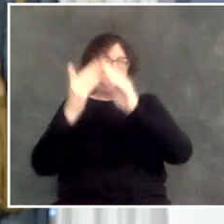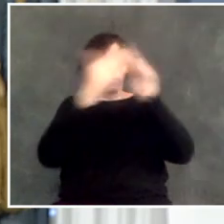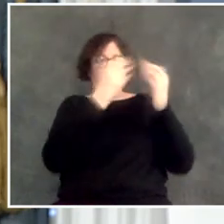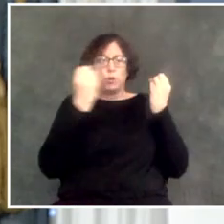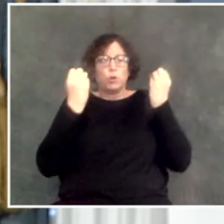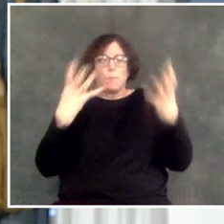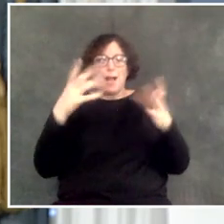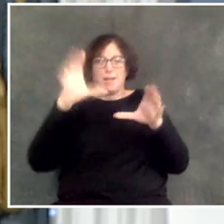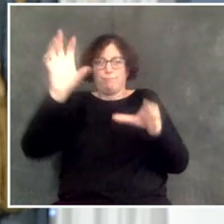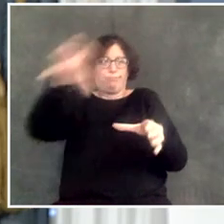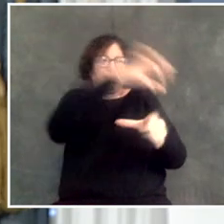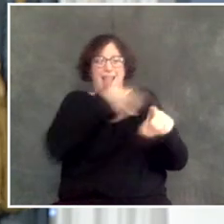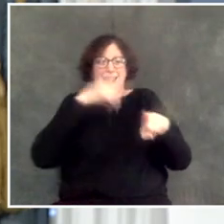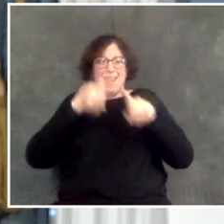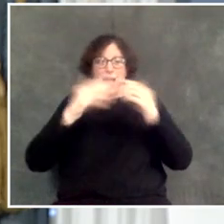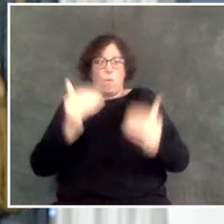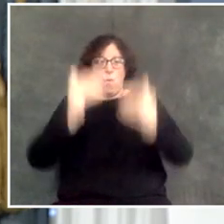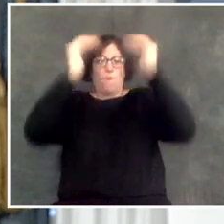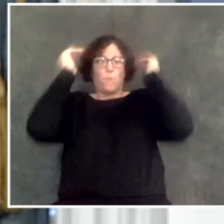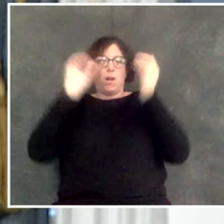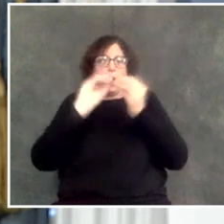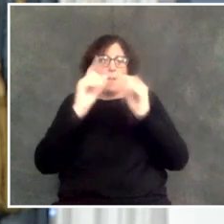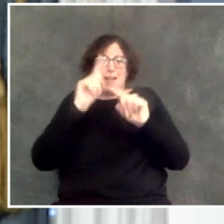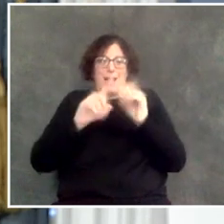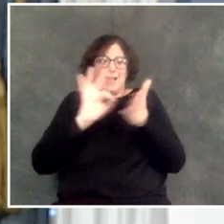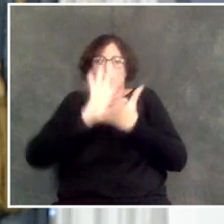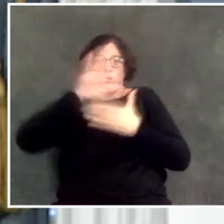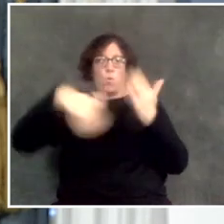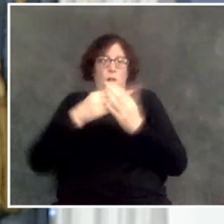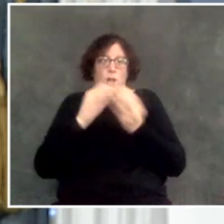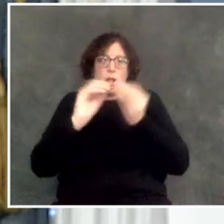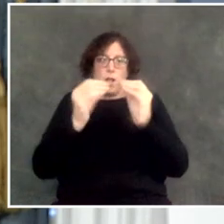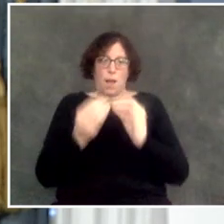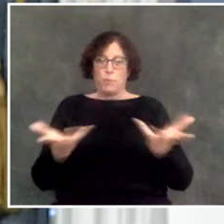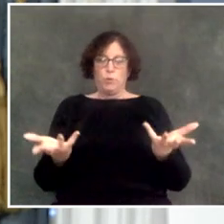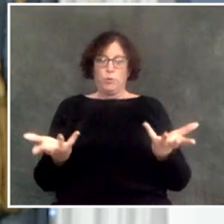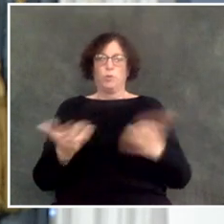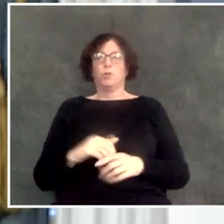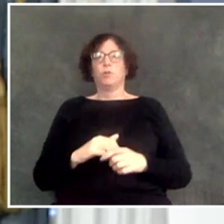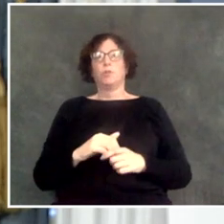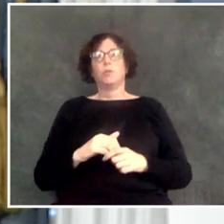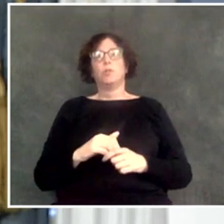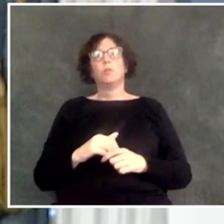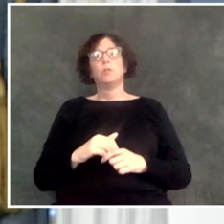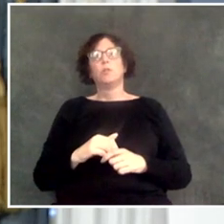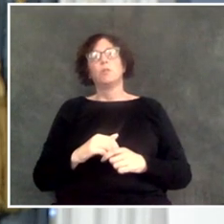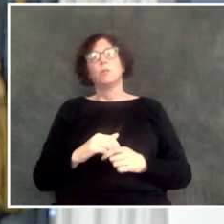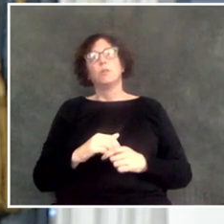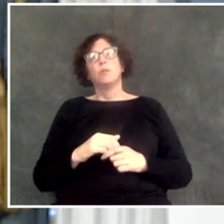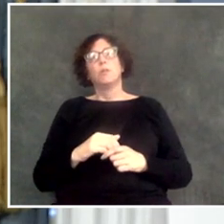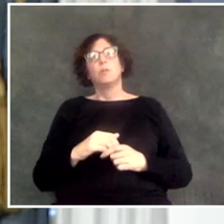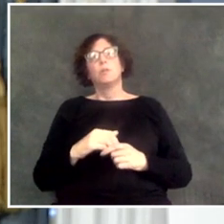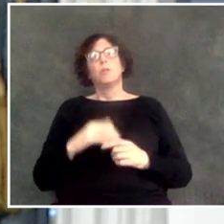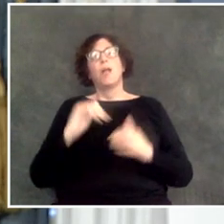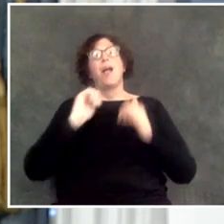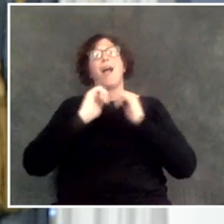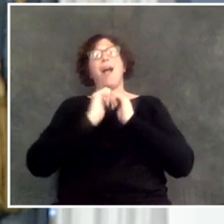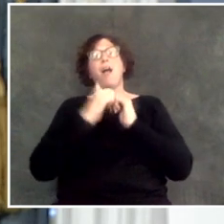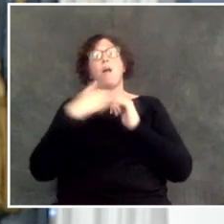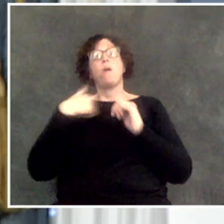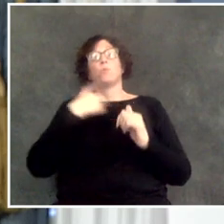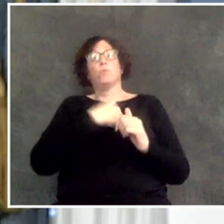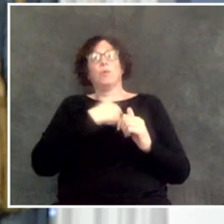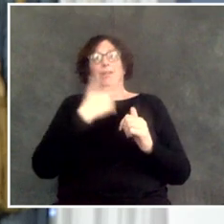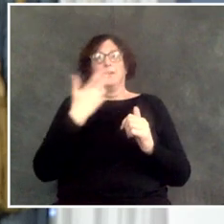when there is no vaccination, the most effective way to slow the spread of an outbreak is